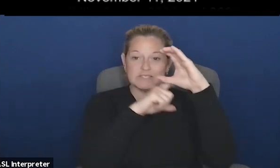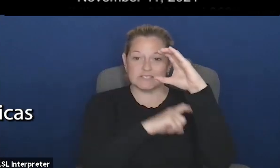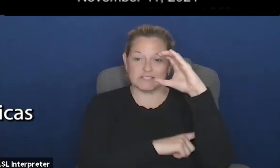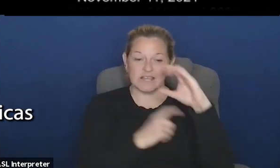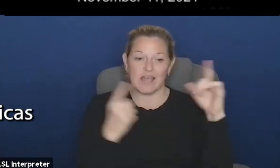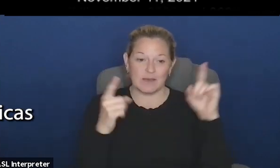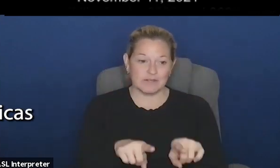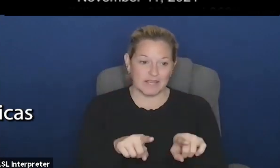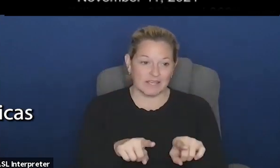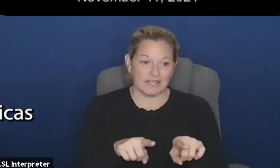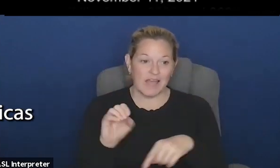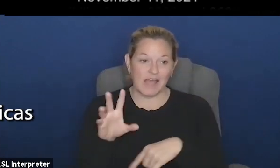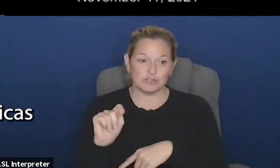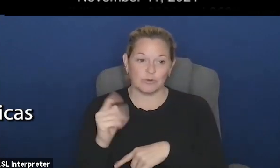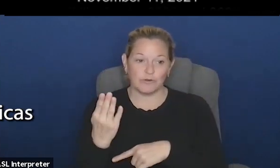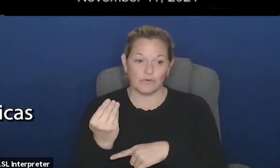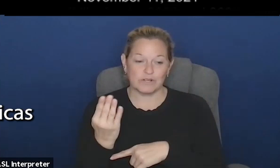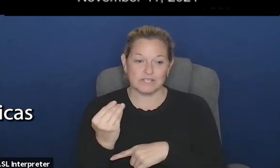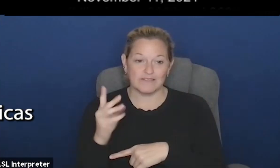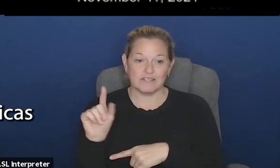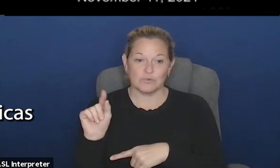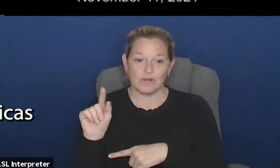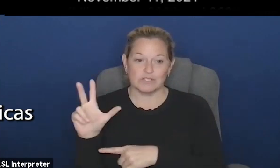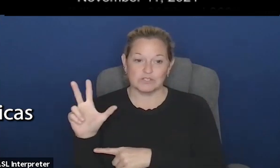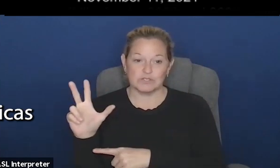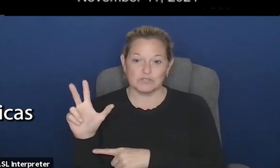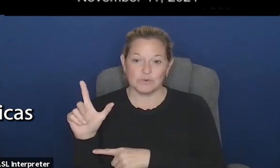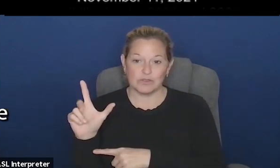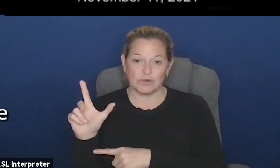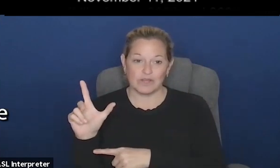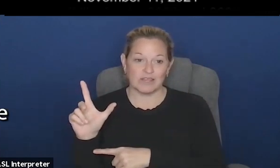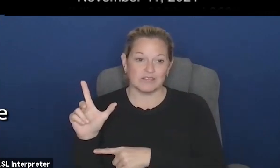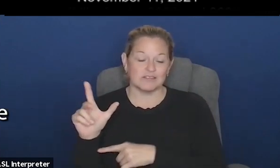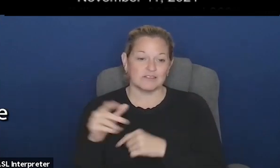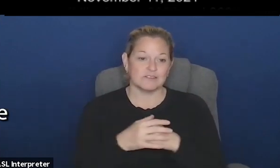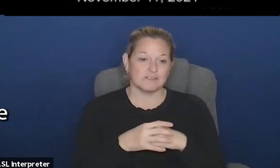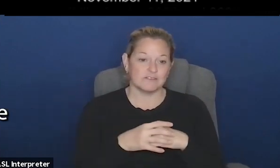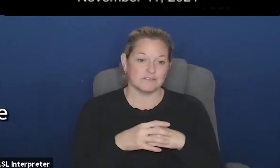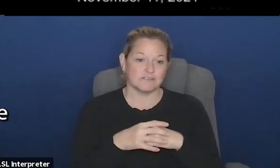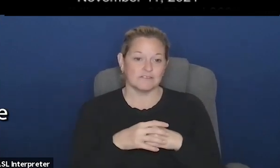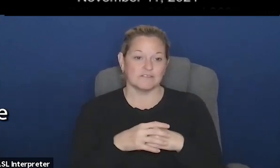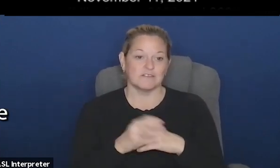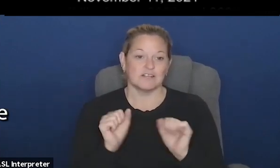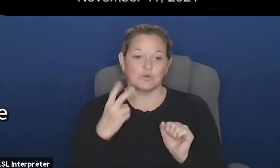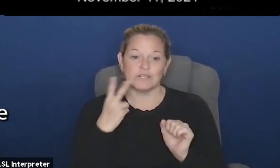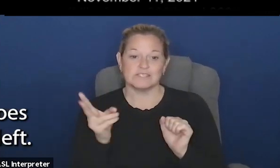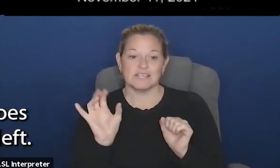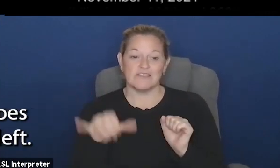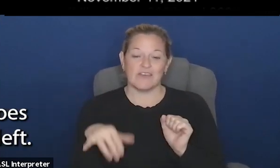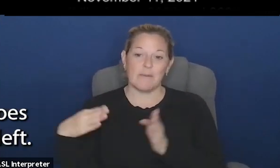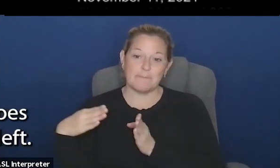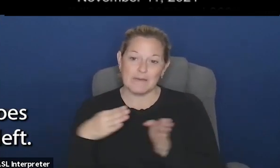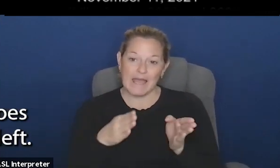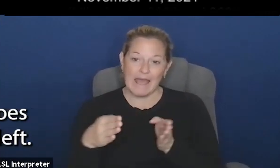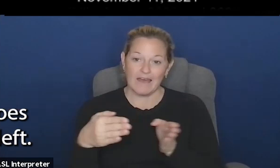2023. And so I have a map of the two Americas with, of three Americas, I guess, with the path of the eclipse going through them. And I'll